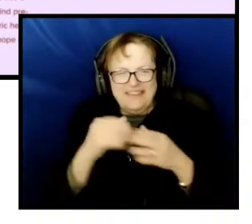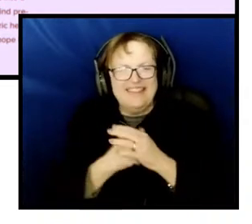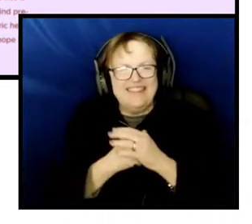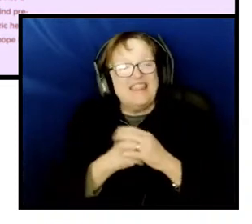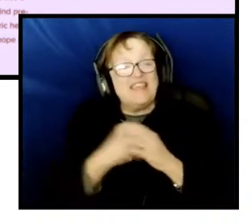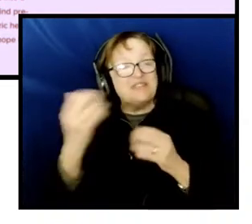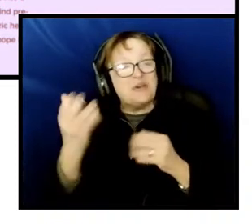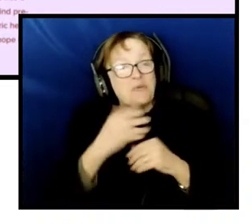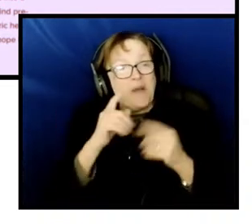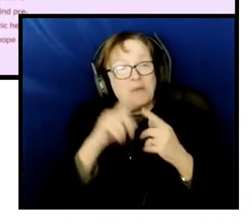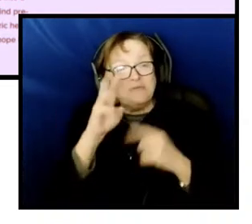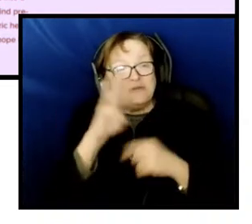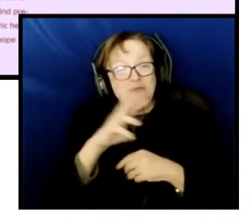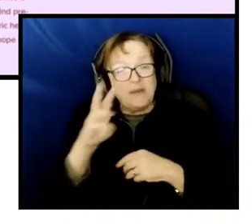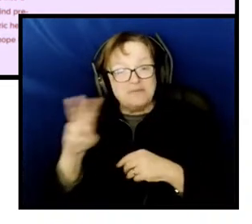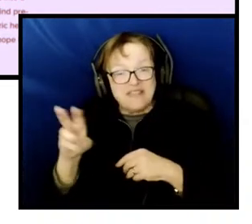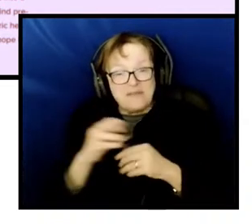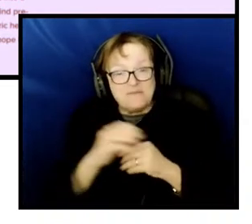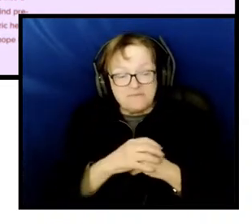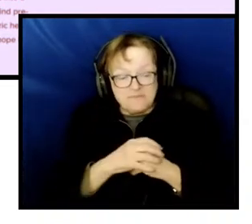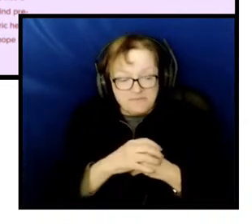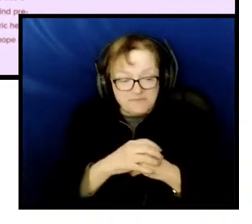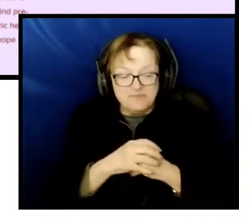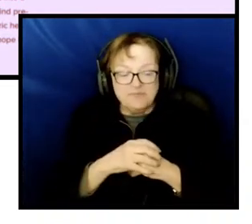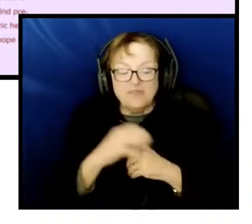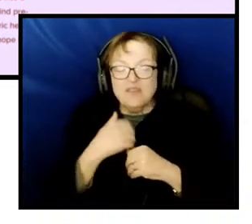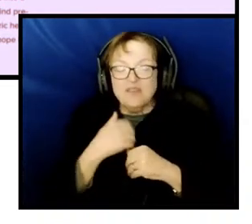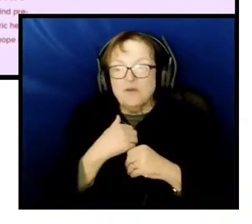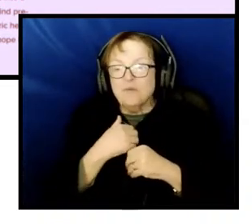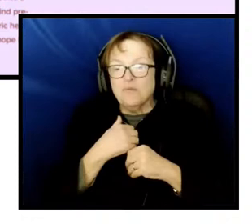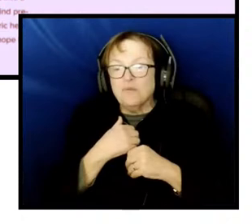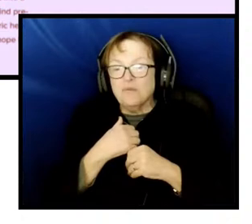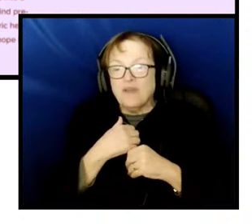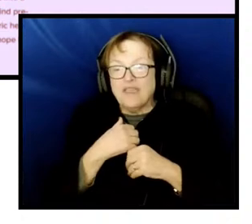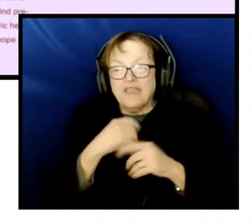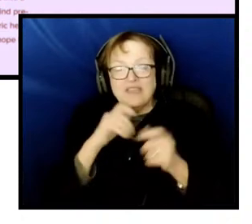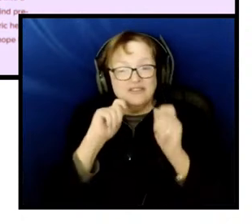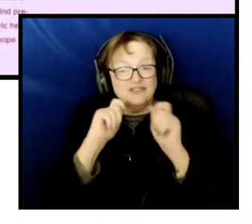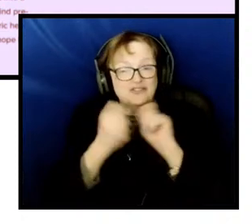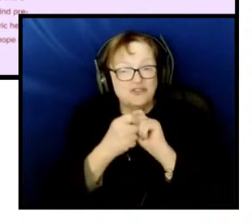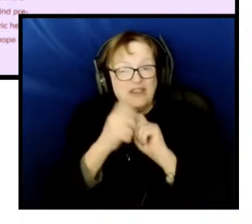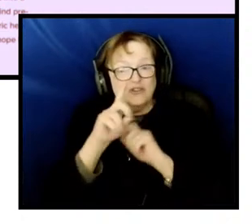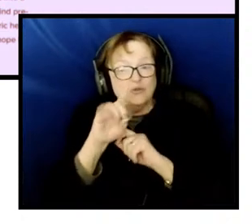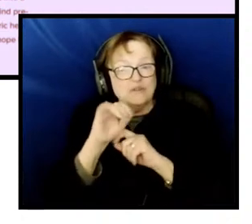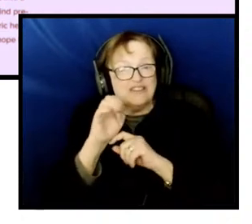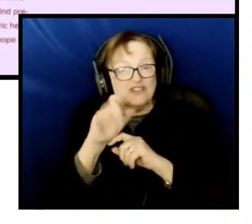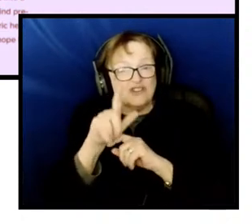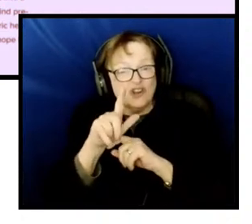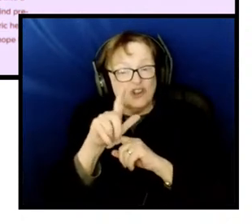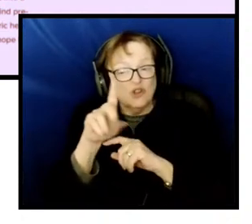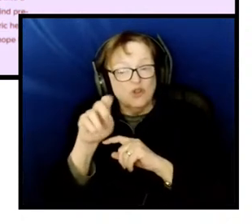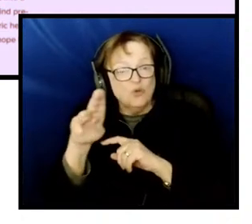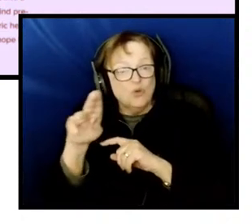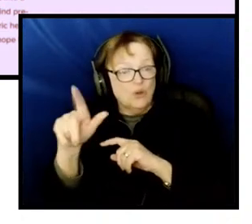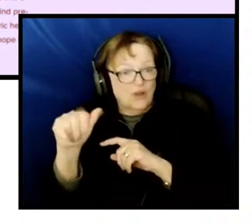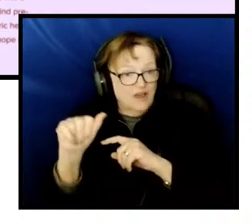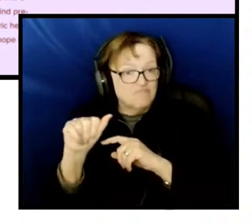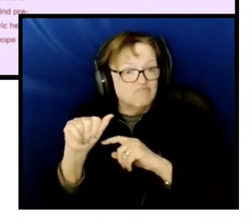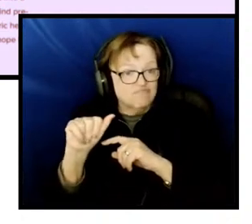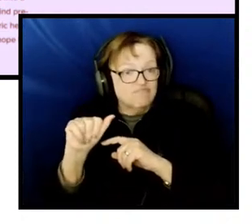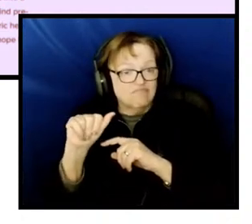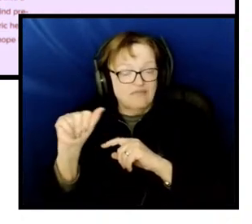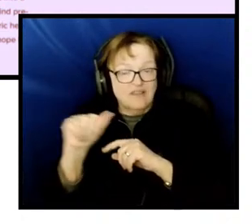through our website, we have, as Rochelle was saying, we pivoted to digital doulaing, and we wanted to think about